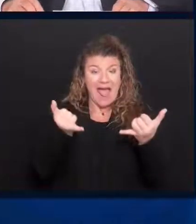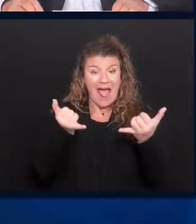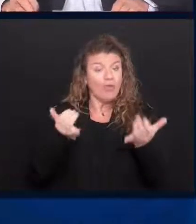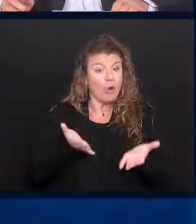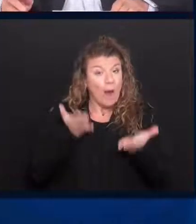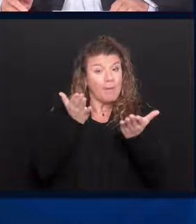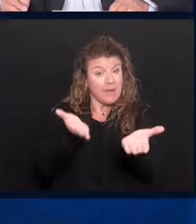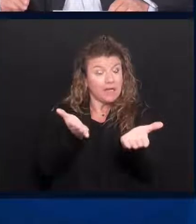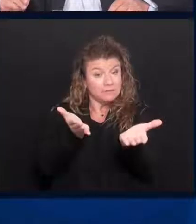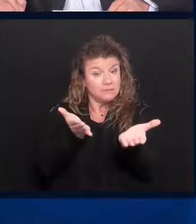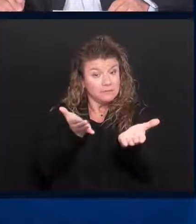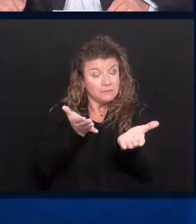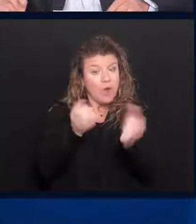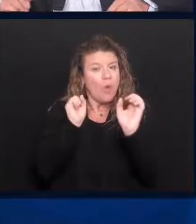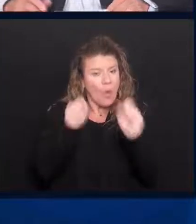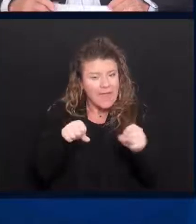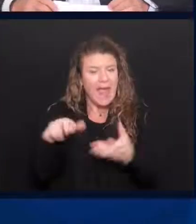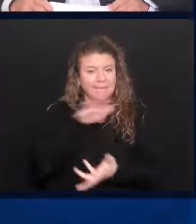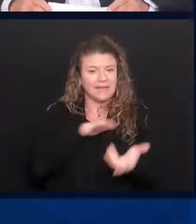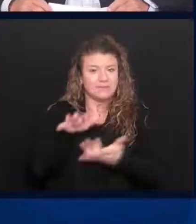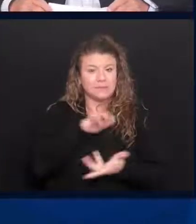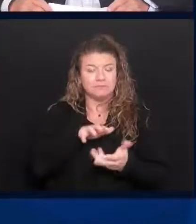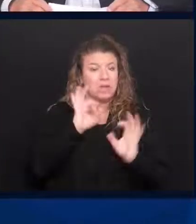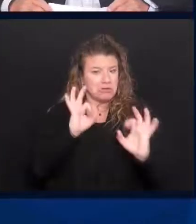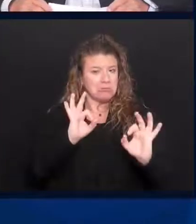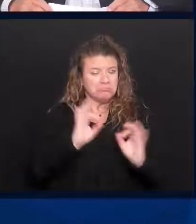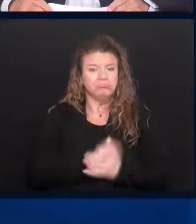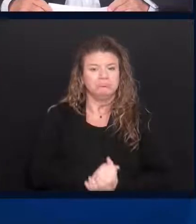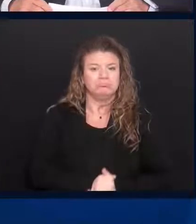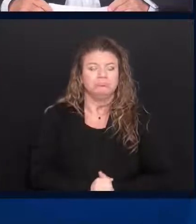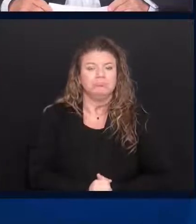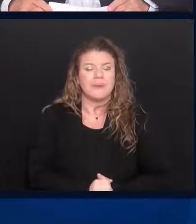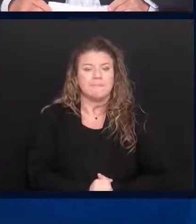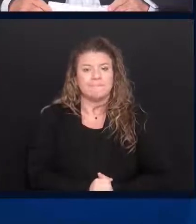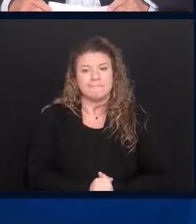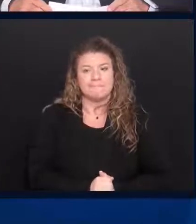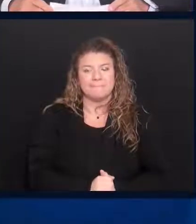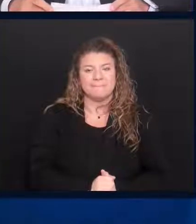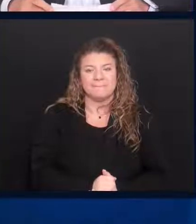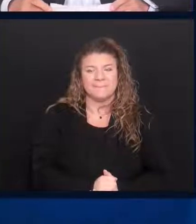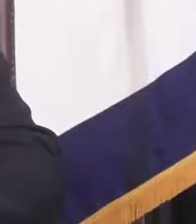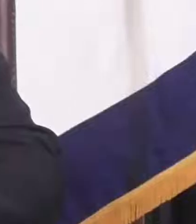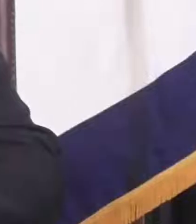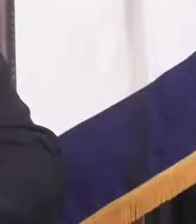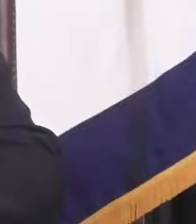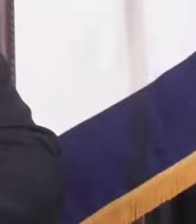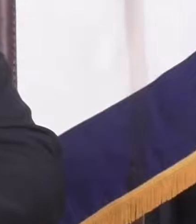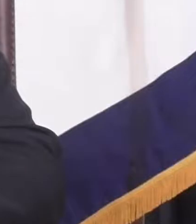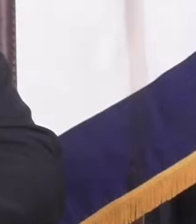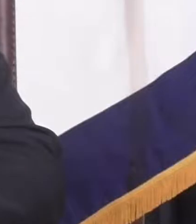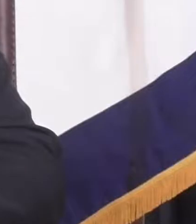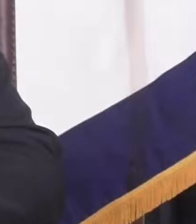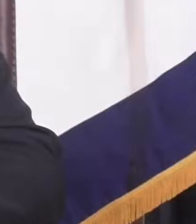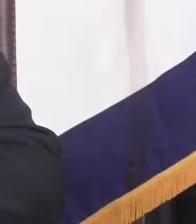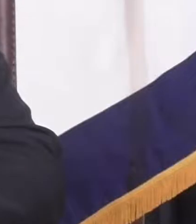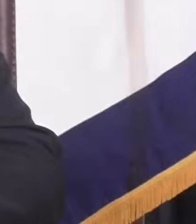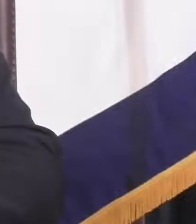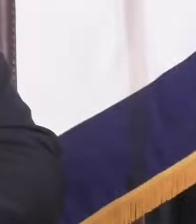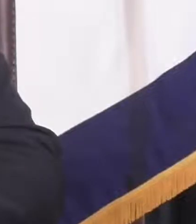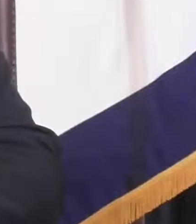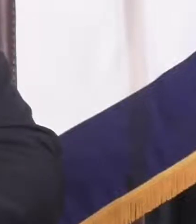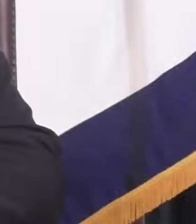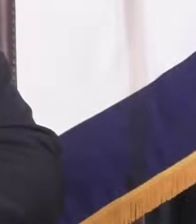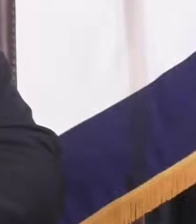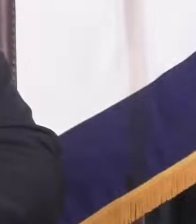recommending that we can mix, and that's good. There's 66.6% of our